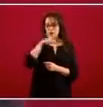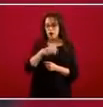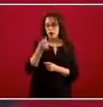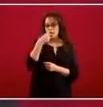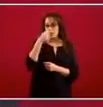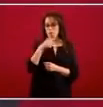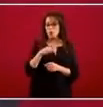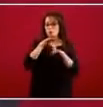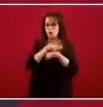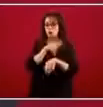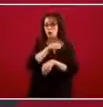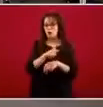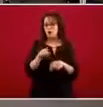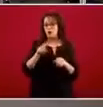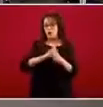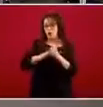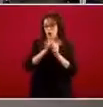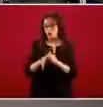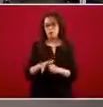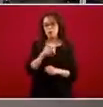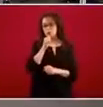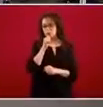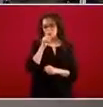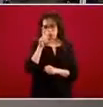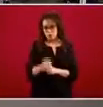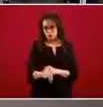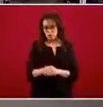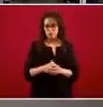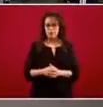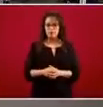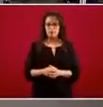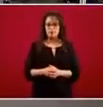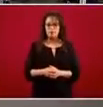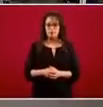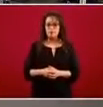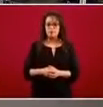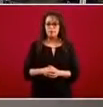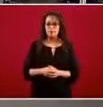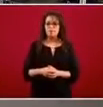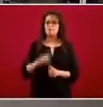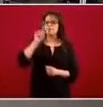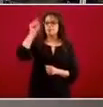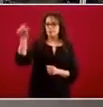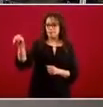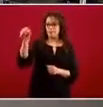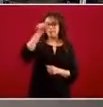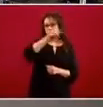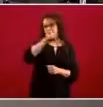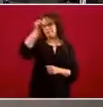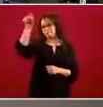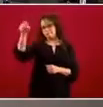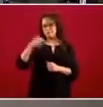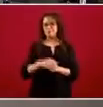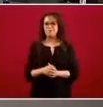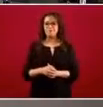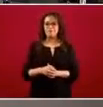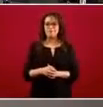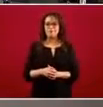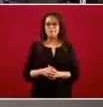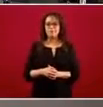used to treat COVID. So please do not make assumptions. All right, we'll start taking